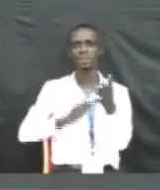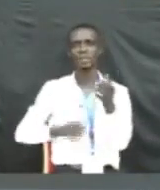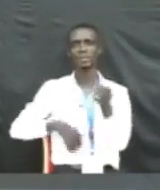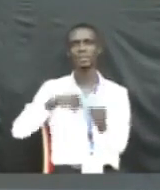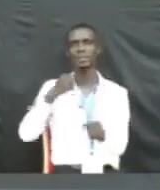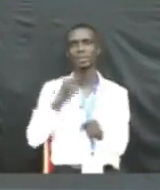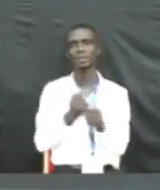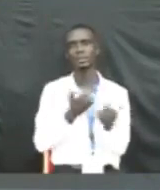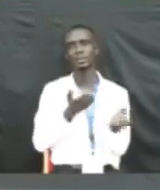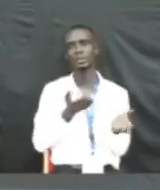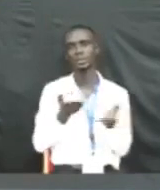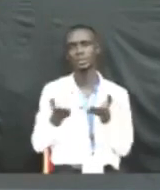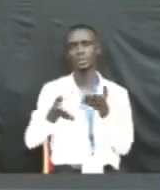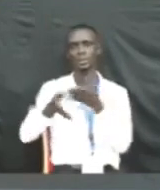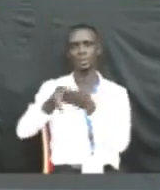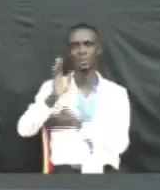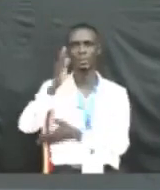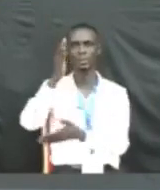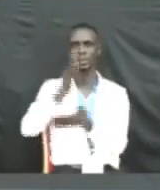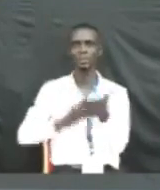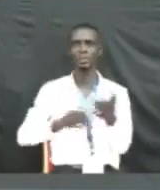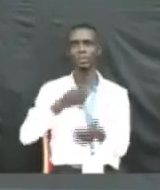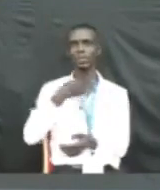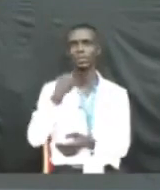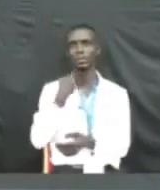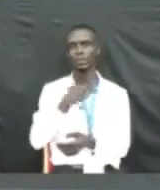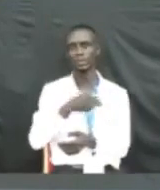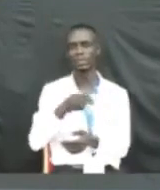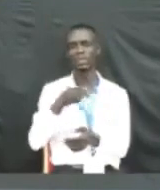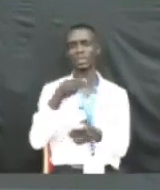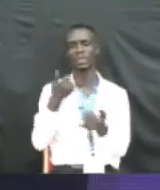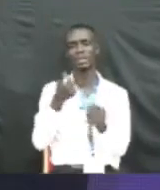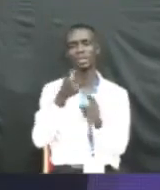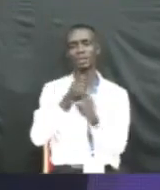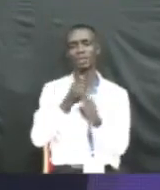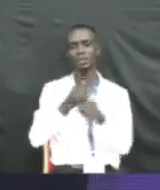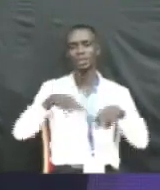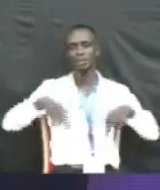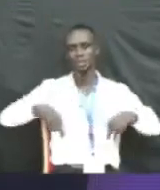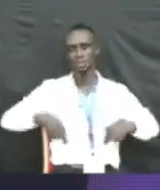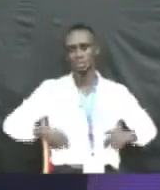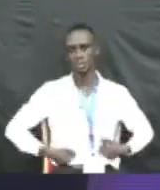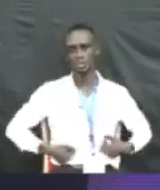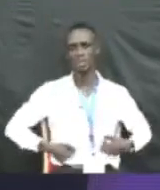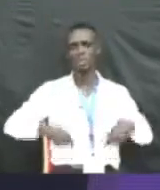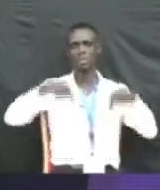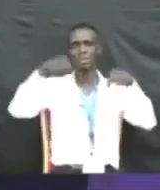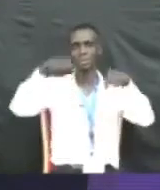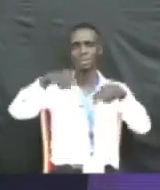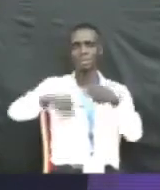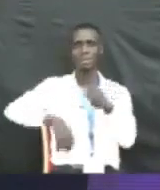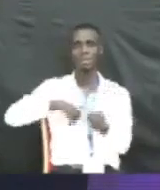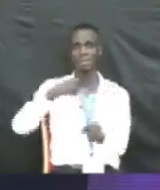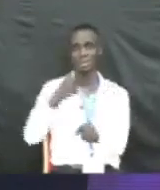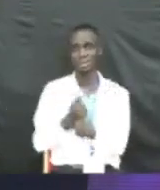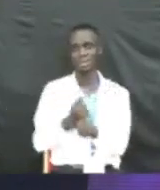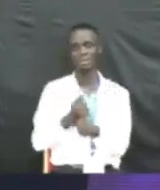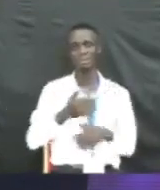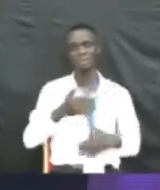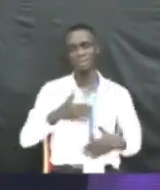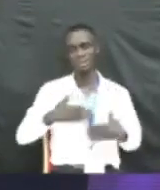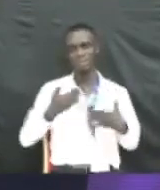church, some of our ministers will be retiring from active service this year. It is my singular honor to present them